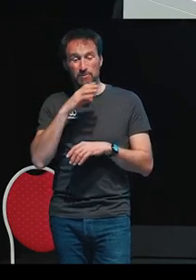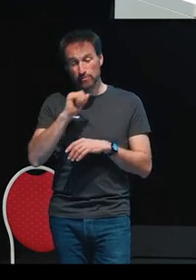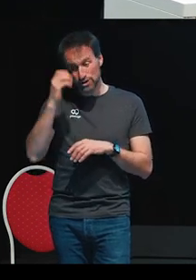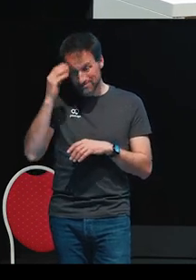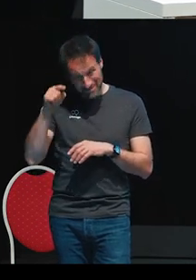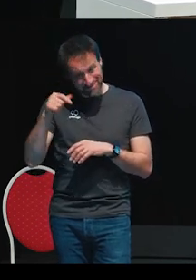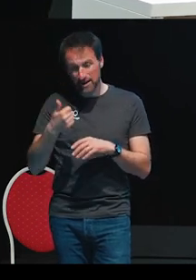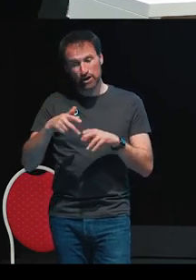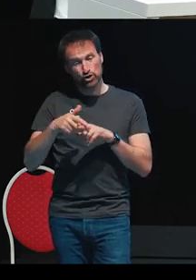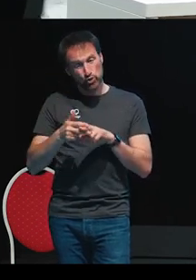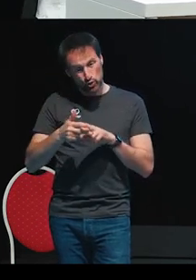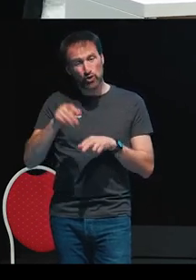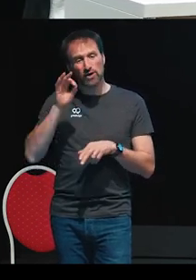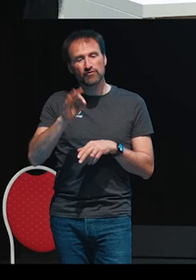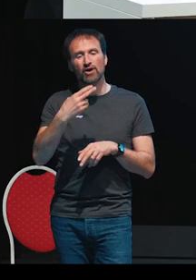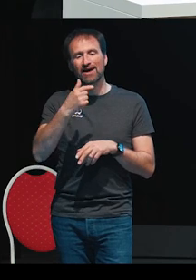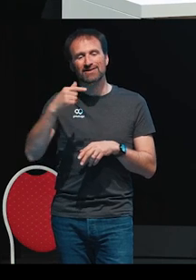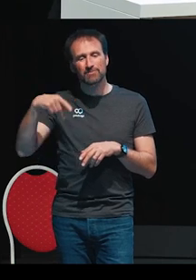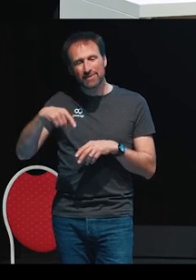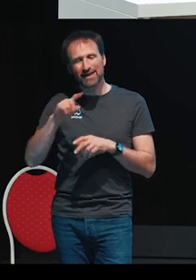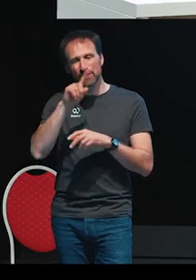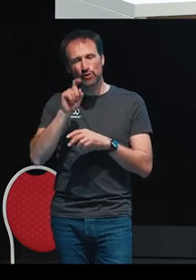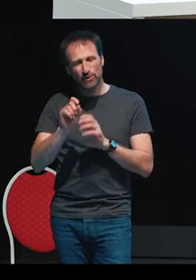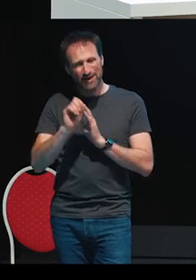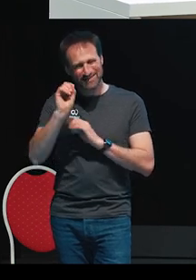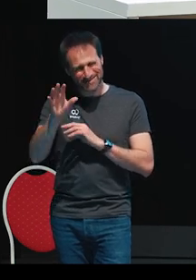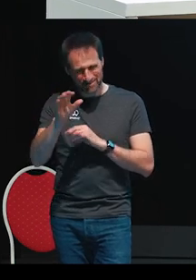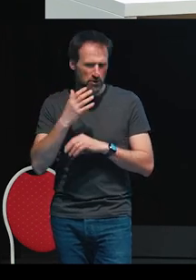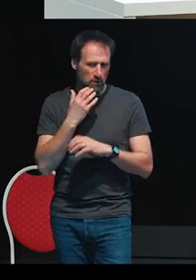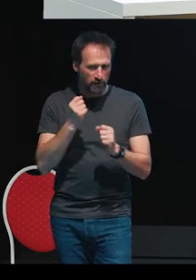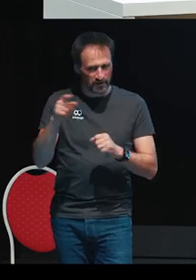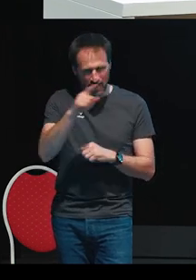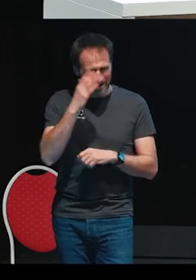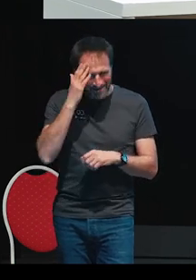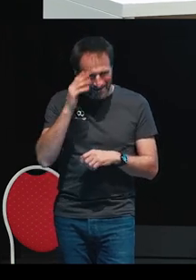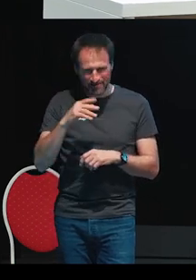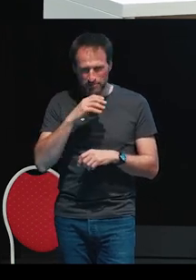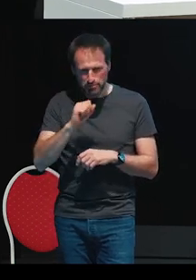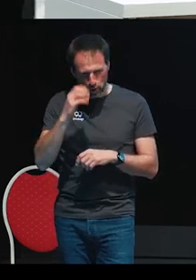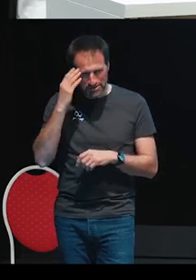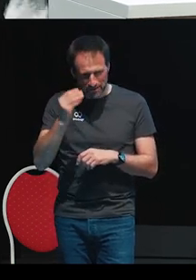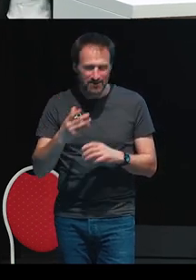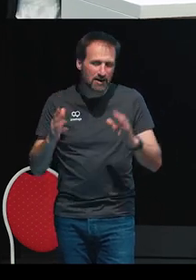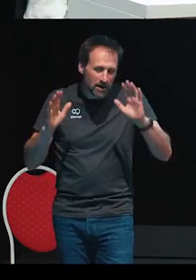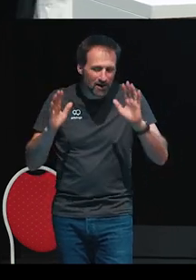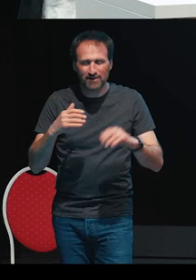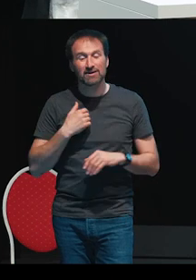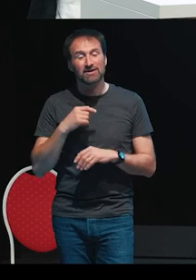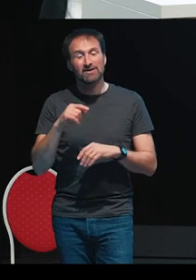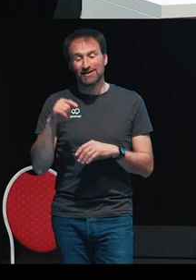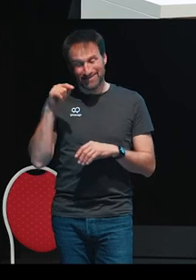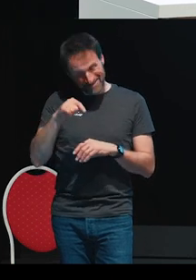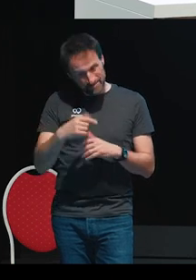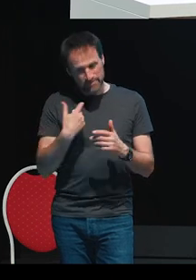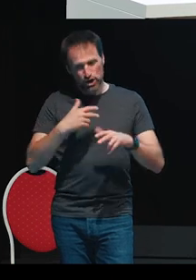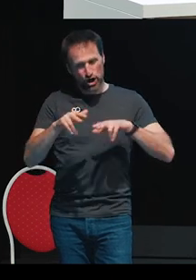sending HTTP requests for whoever doesn't know it. I hope you know it. But I just I organized in advance here a query